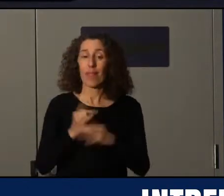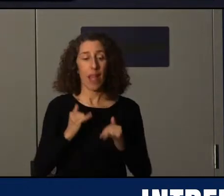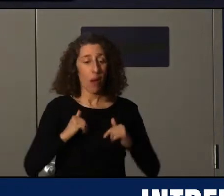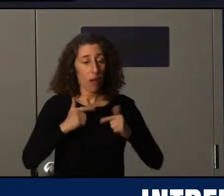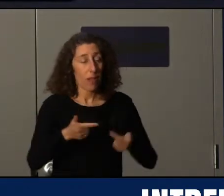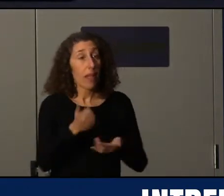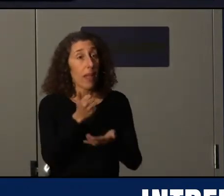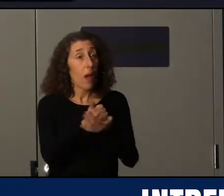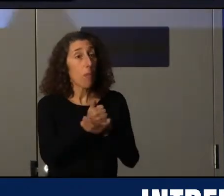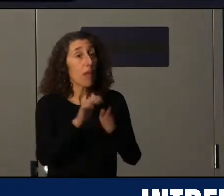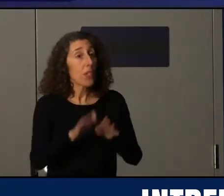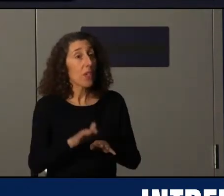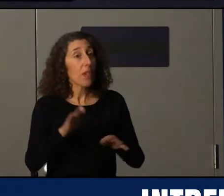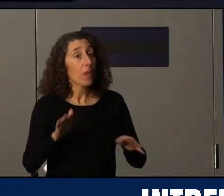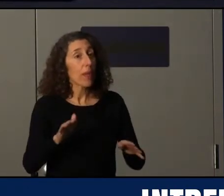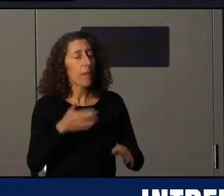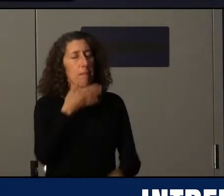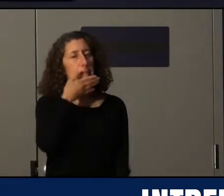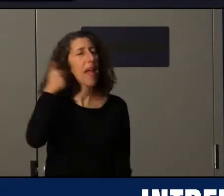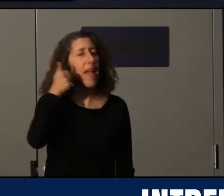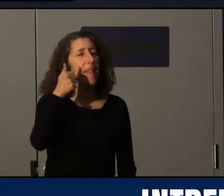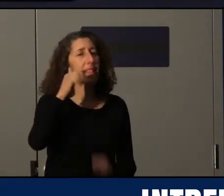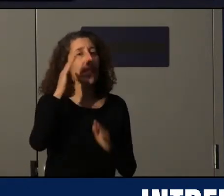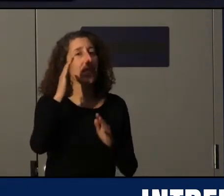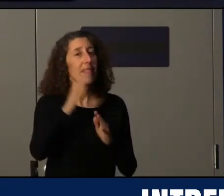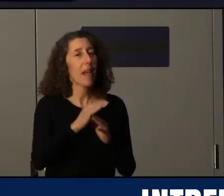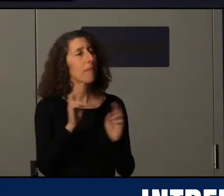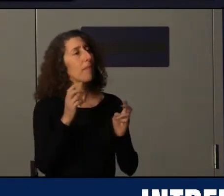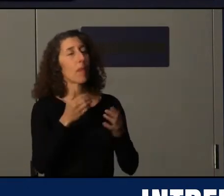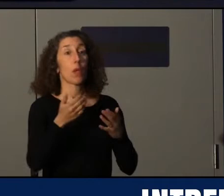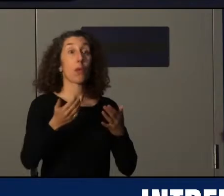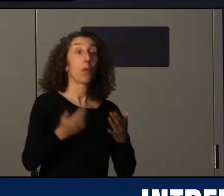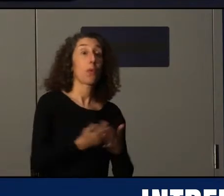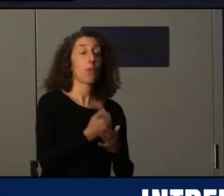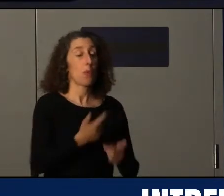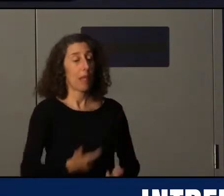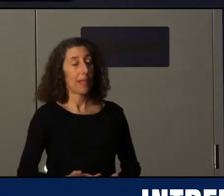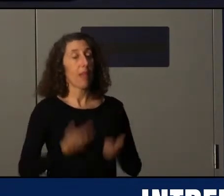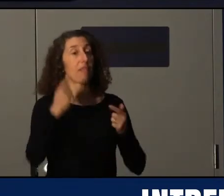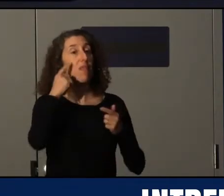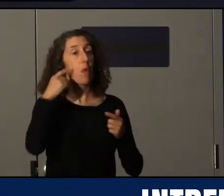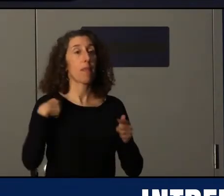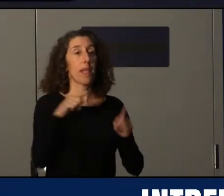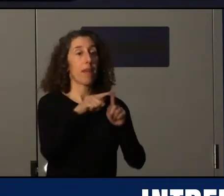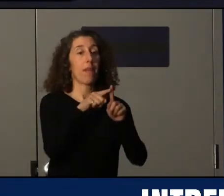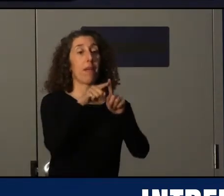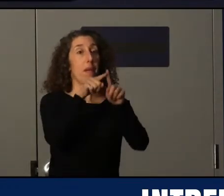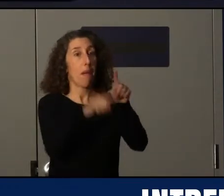don't know, like life started again with respect to all of that. And